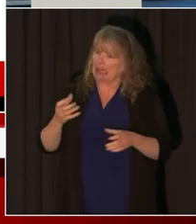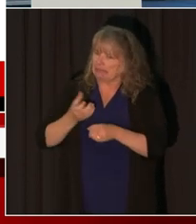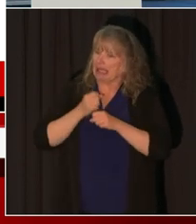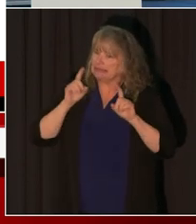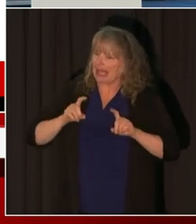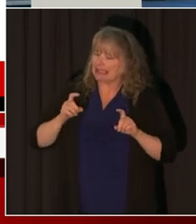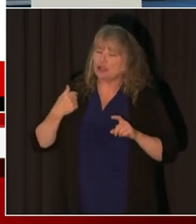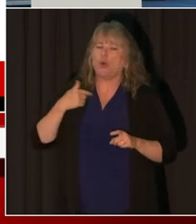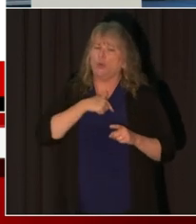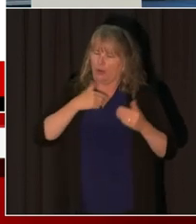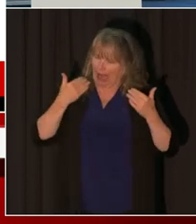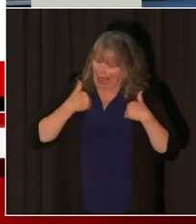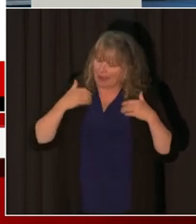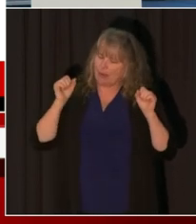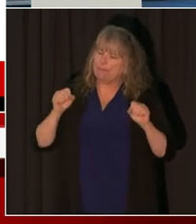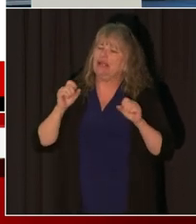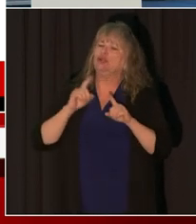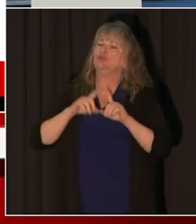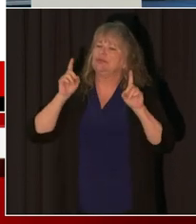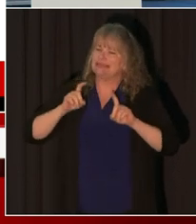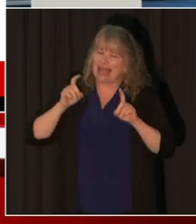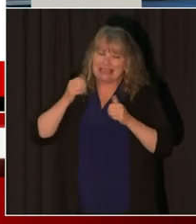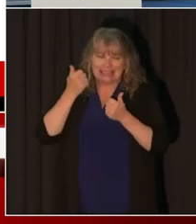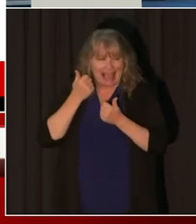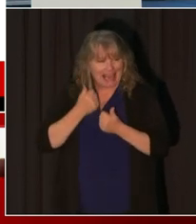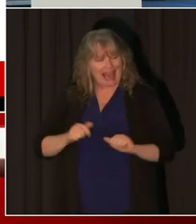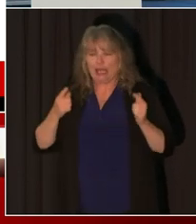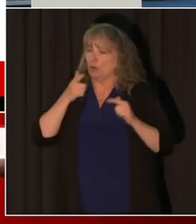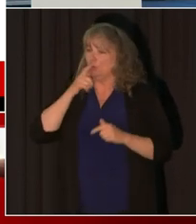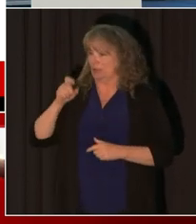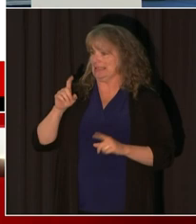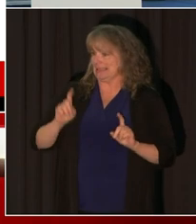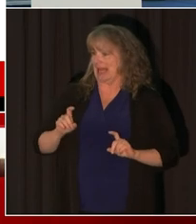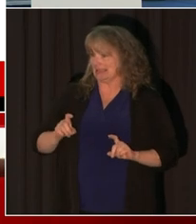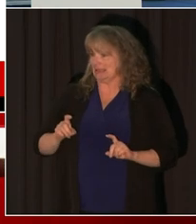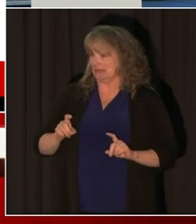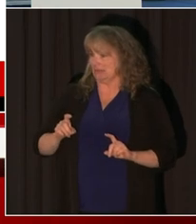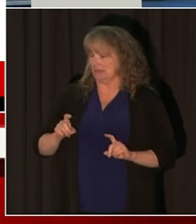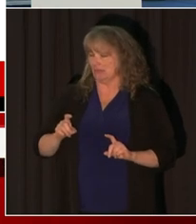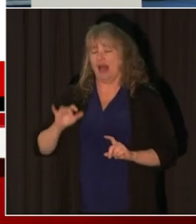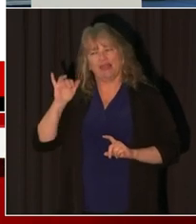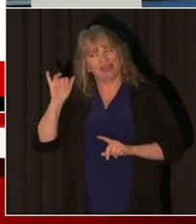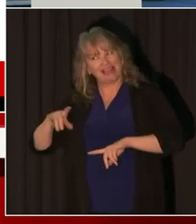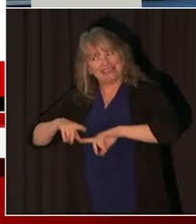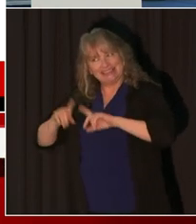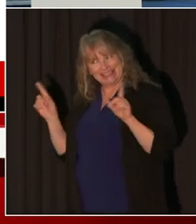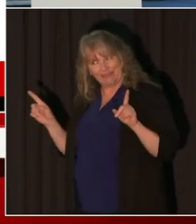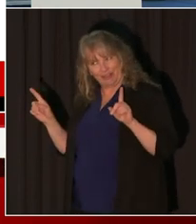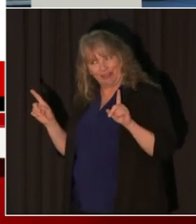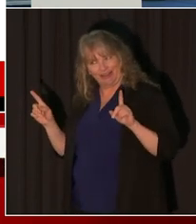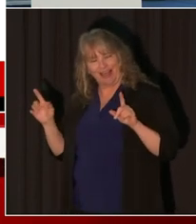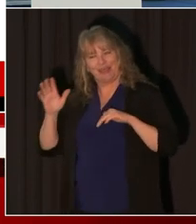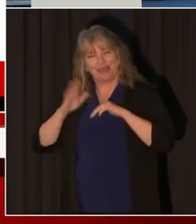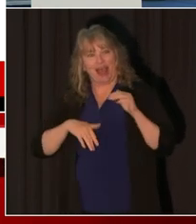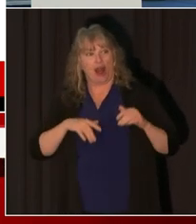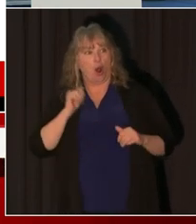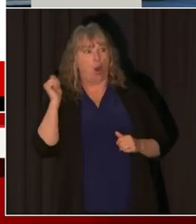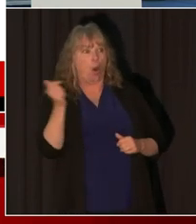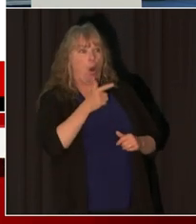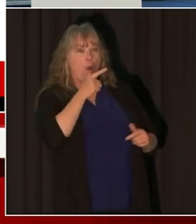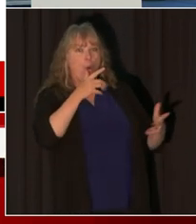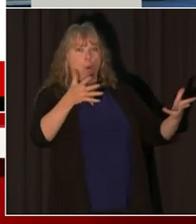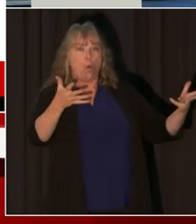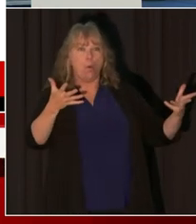test everyone who needs to be tested, which is different than posing the question of if everyone who wants to be tested in